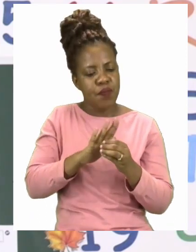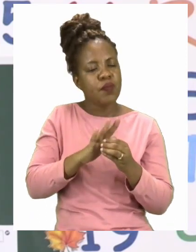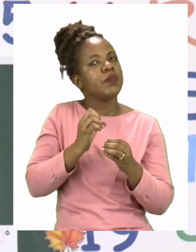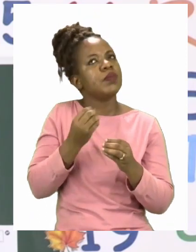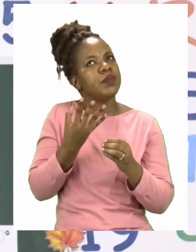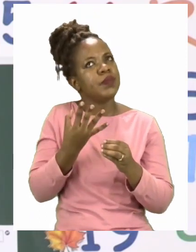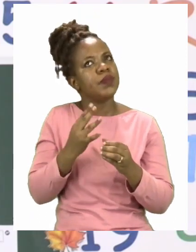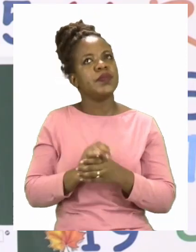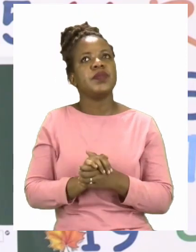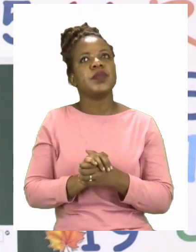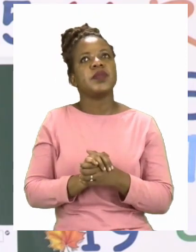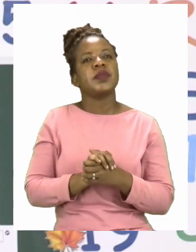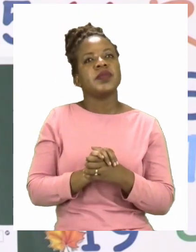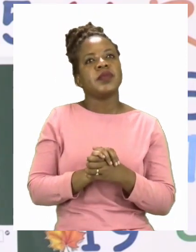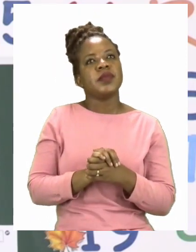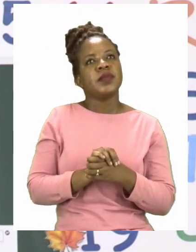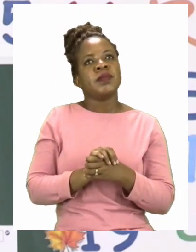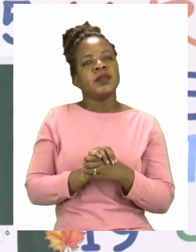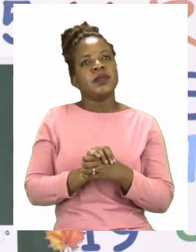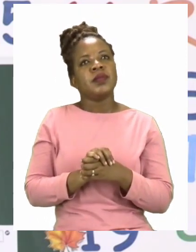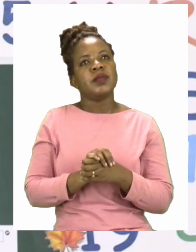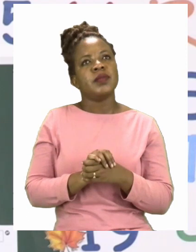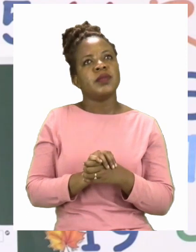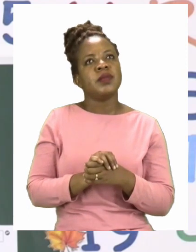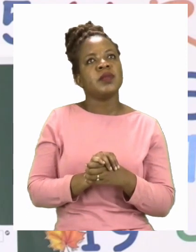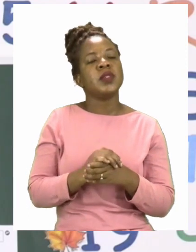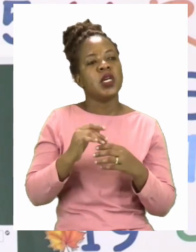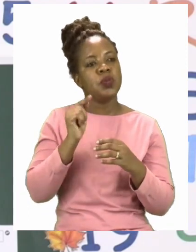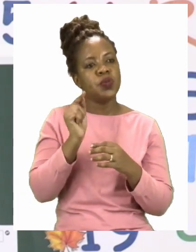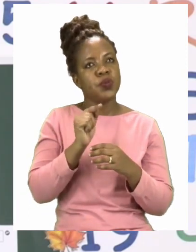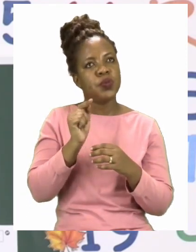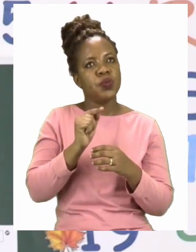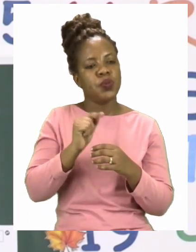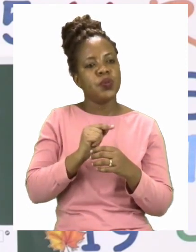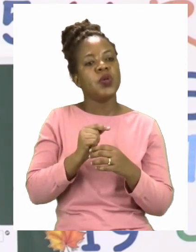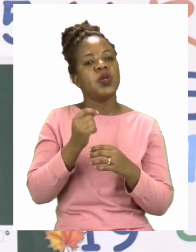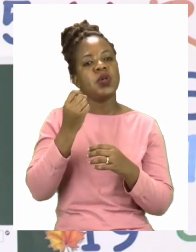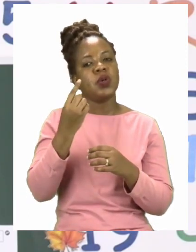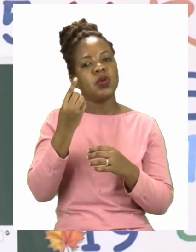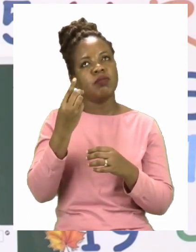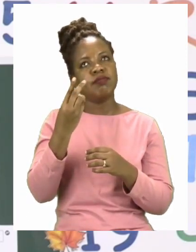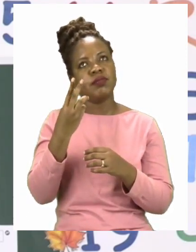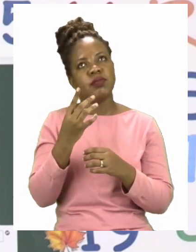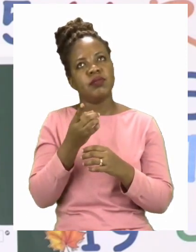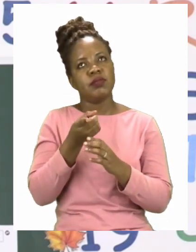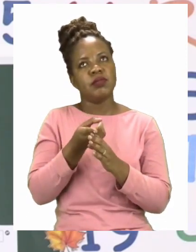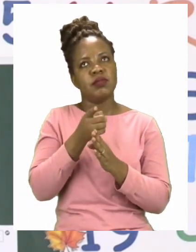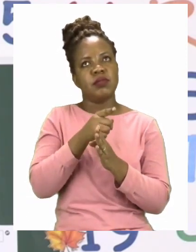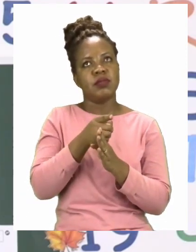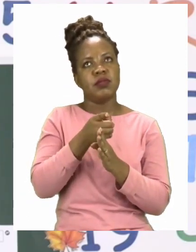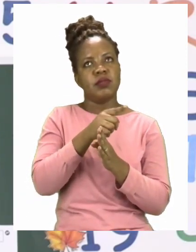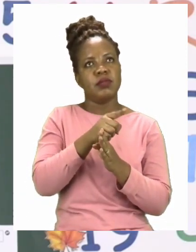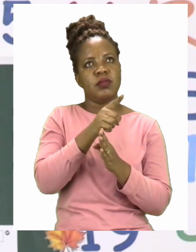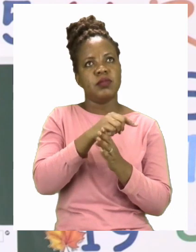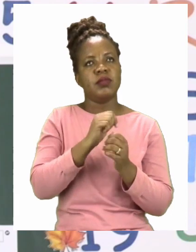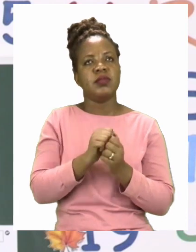his brother. So as we go along, we're going to cross them out and we are counting backwards. So let us